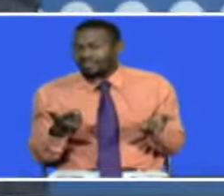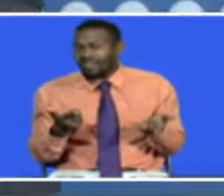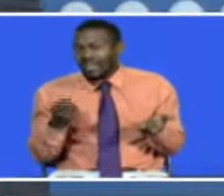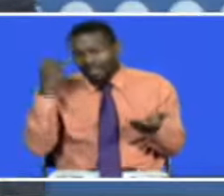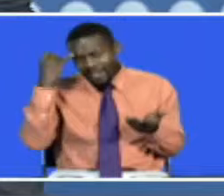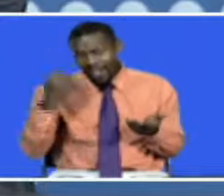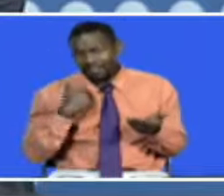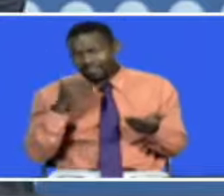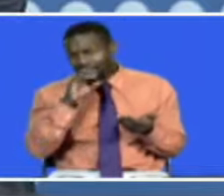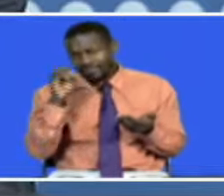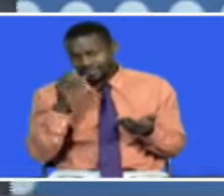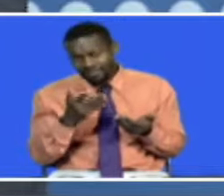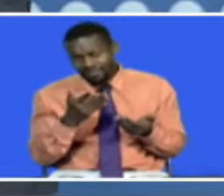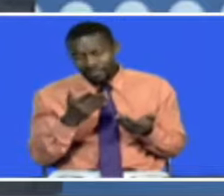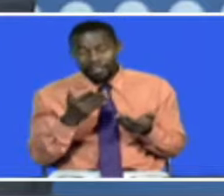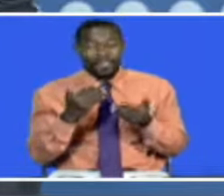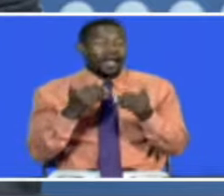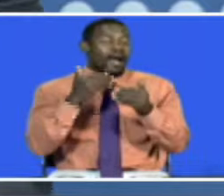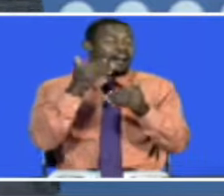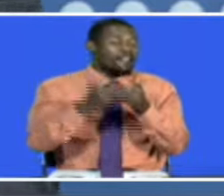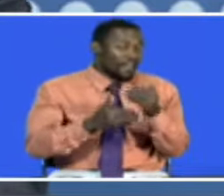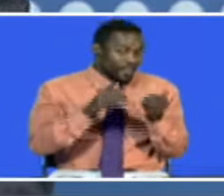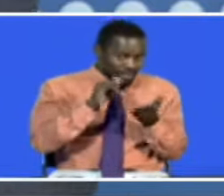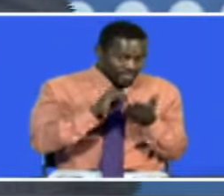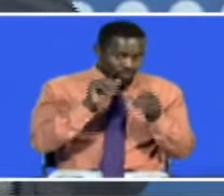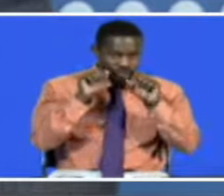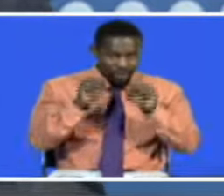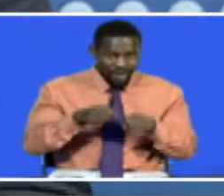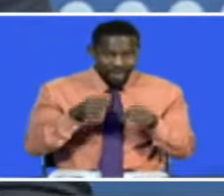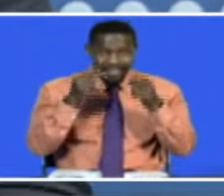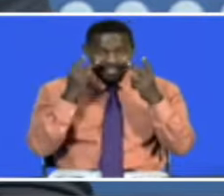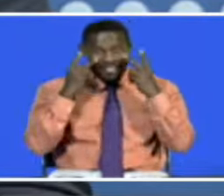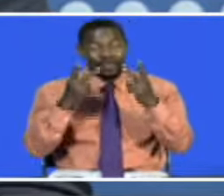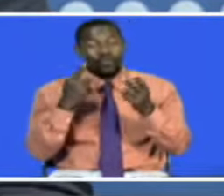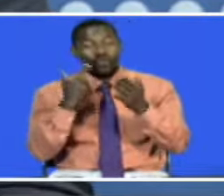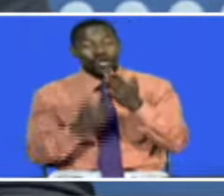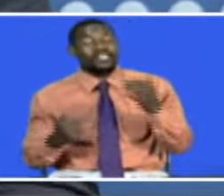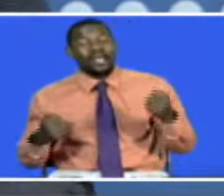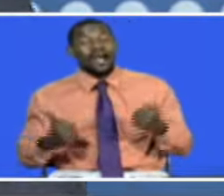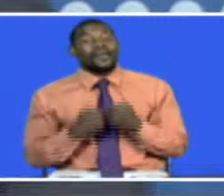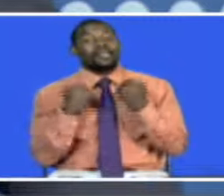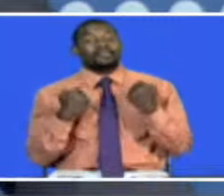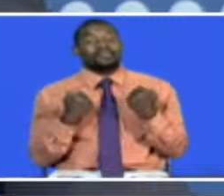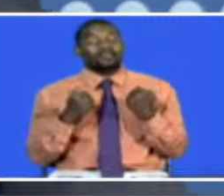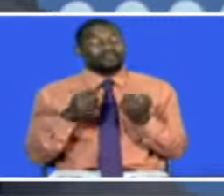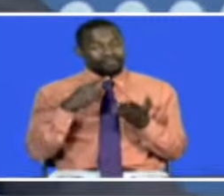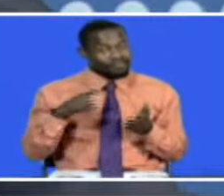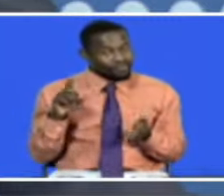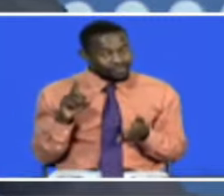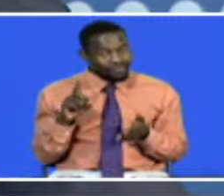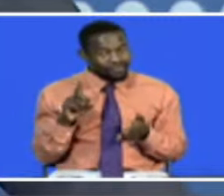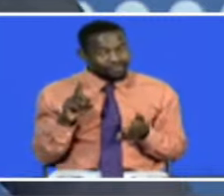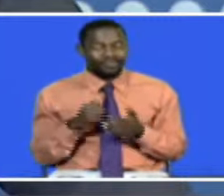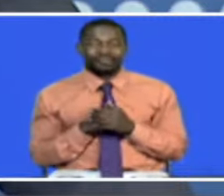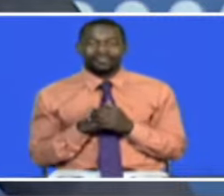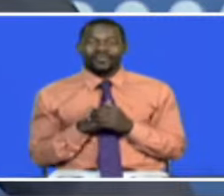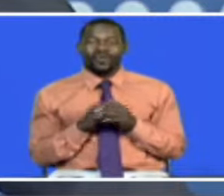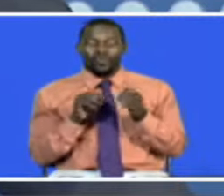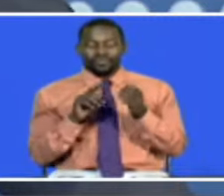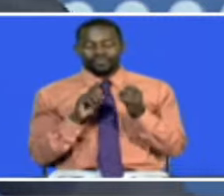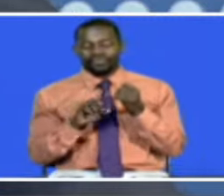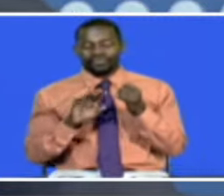So after that, you can see a train wreck happen. Yeah. Right? Mm-hmm. Number two, you